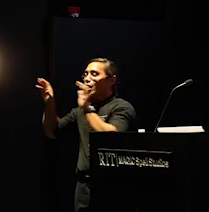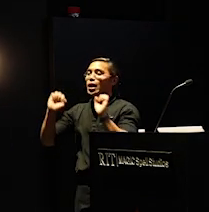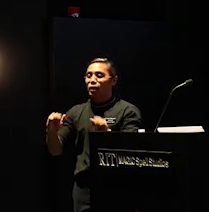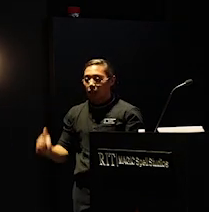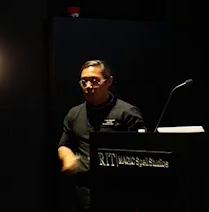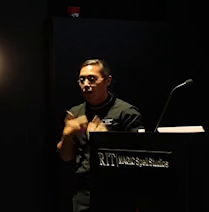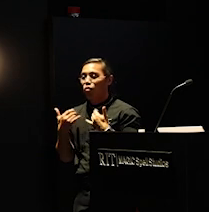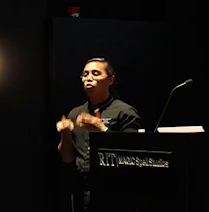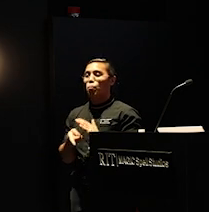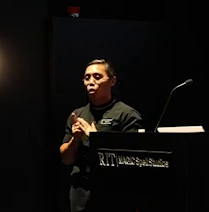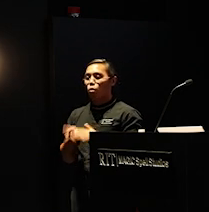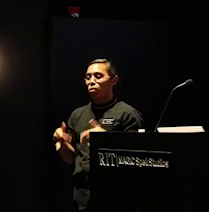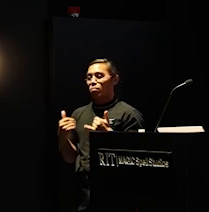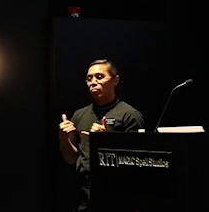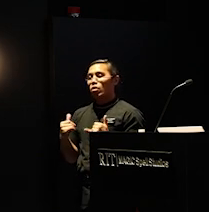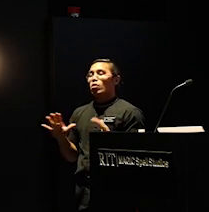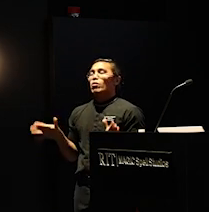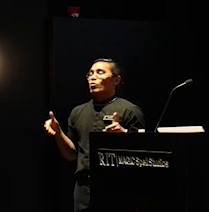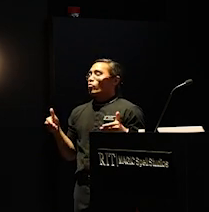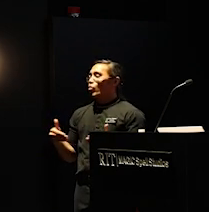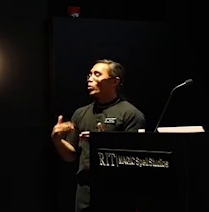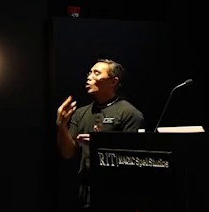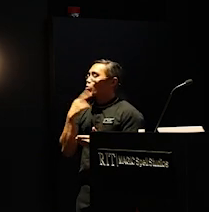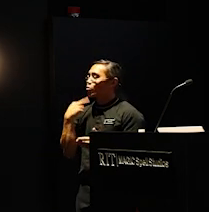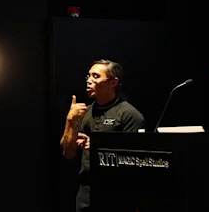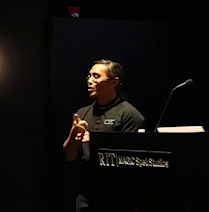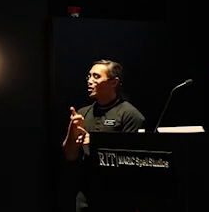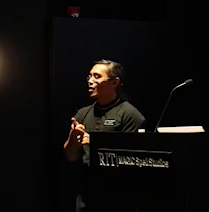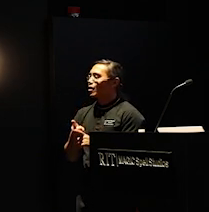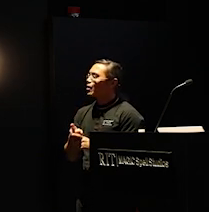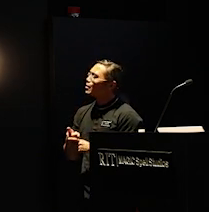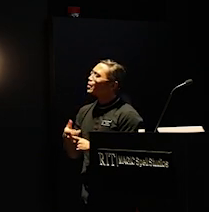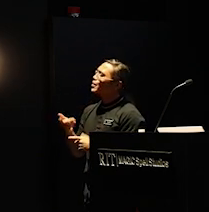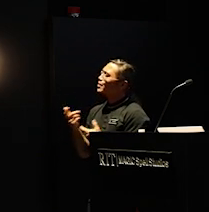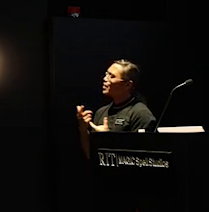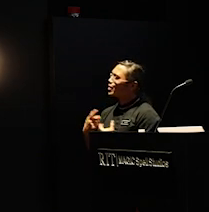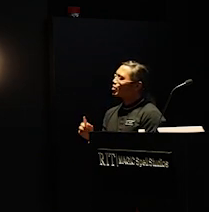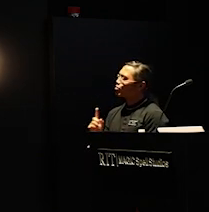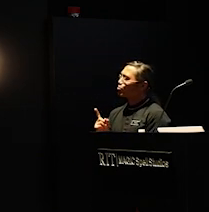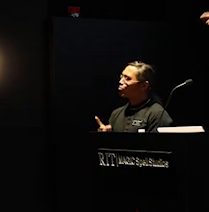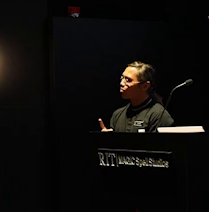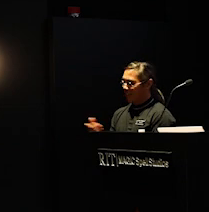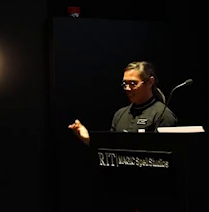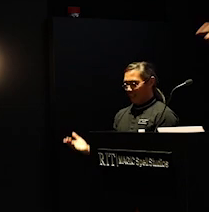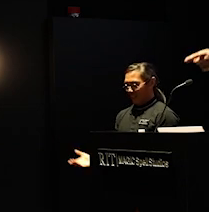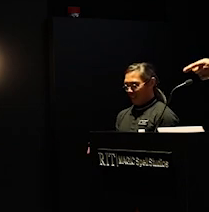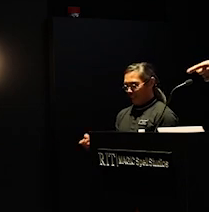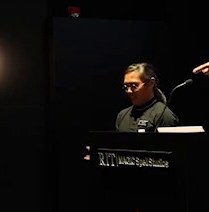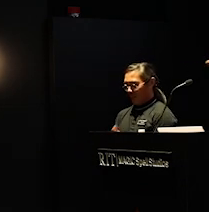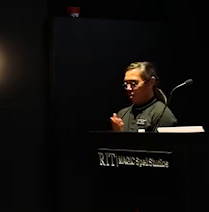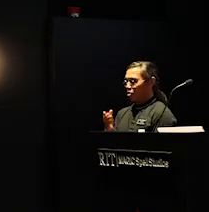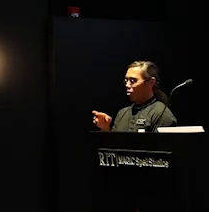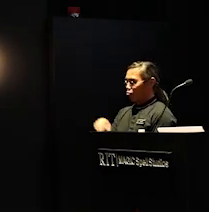the silly ways. Isn't it amazing here in this city how many times you can get on the expressway but only go one